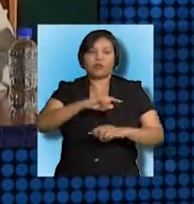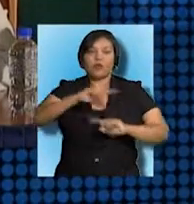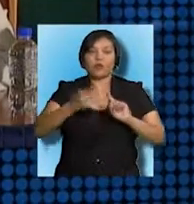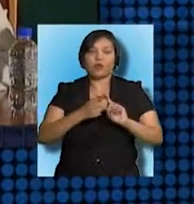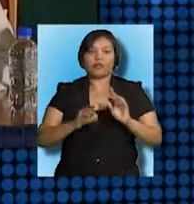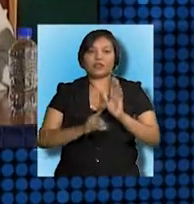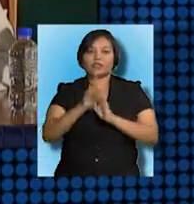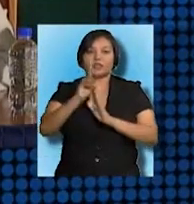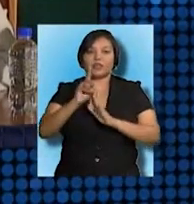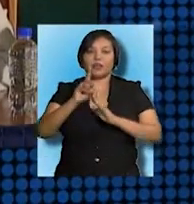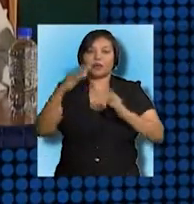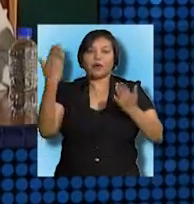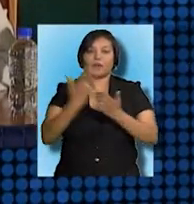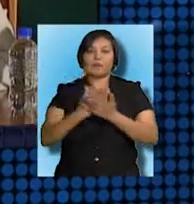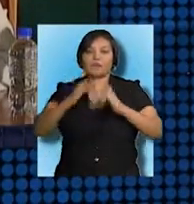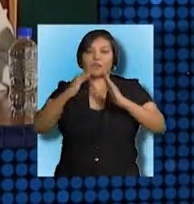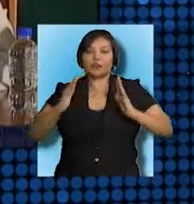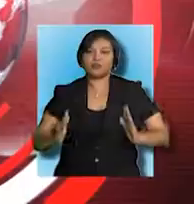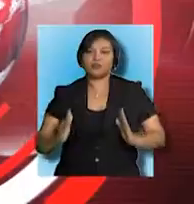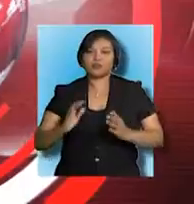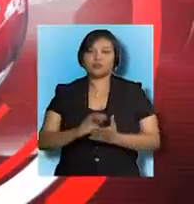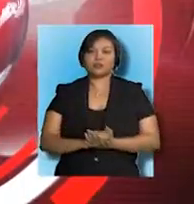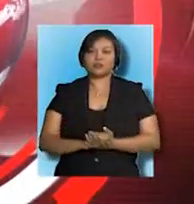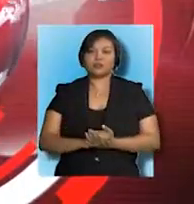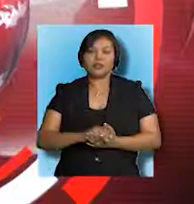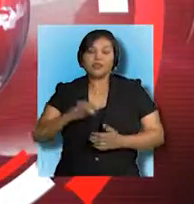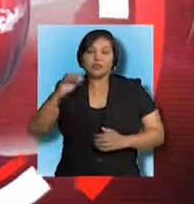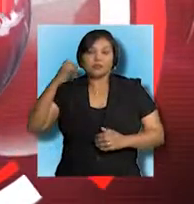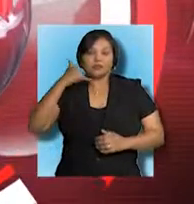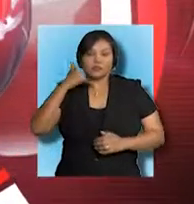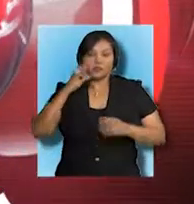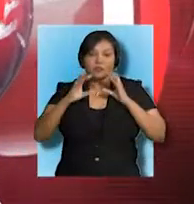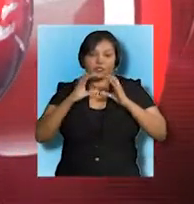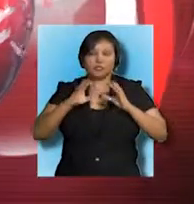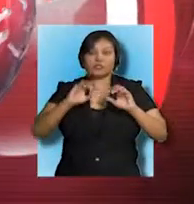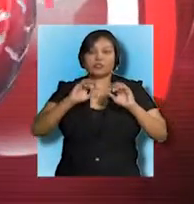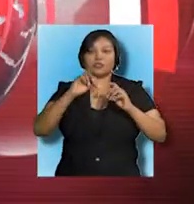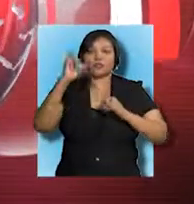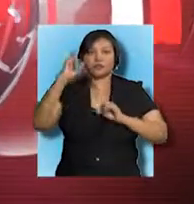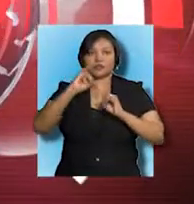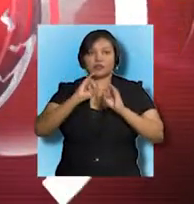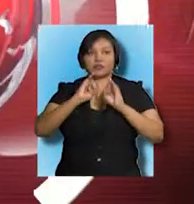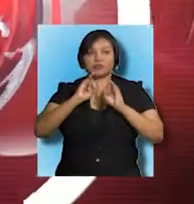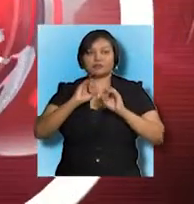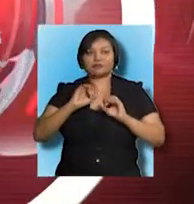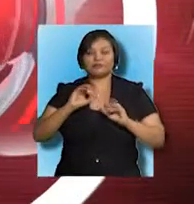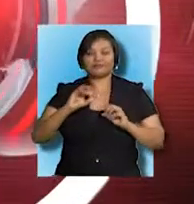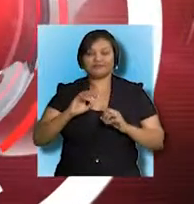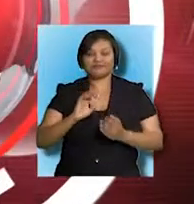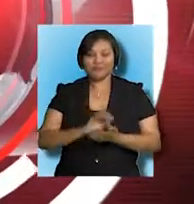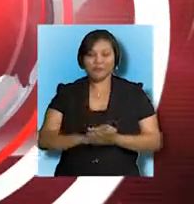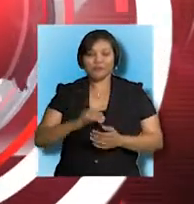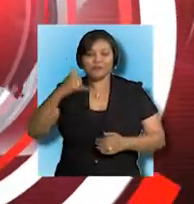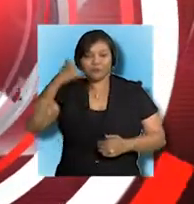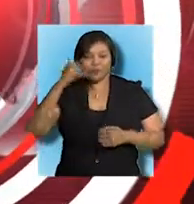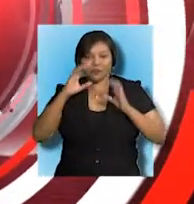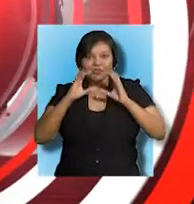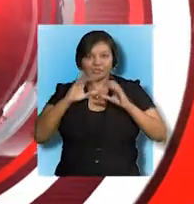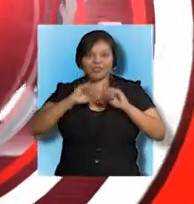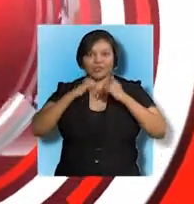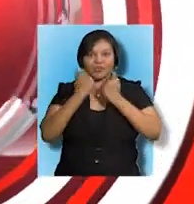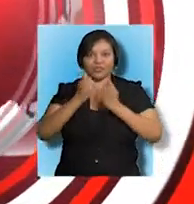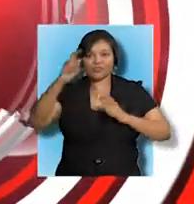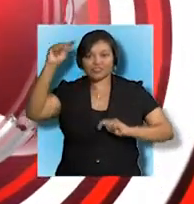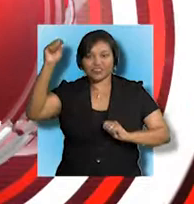the development of a media house. As part of its ongoing ICT series, the Telecommunications Authority of Trinidad